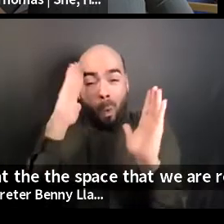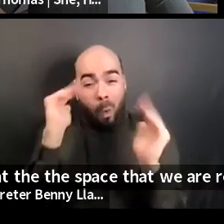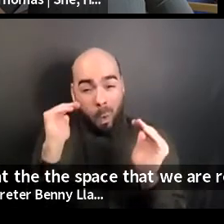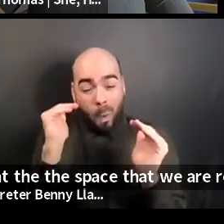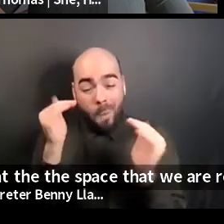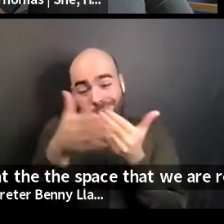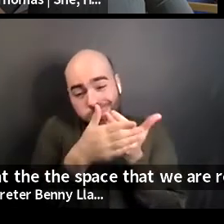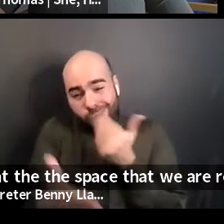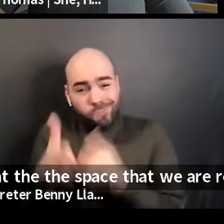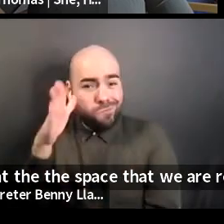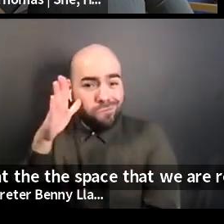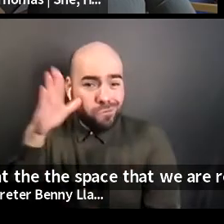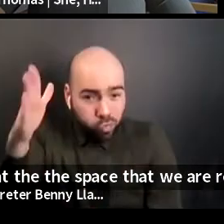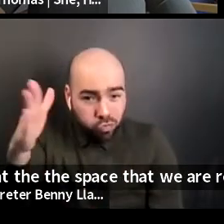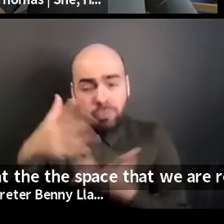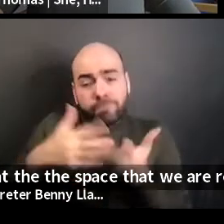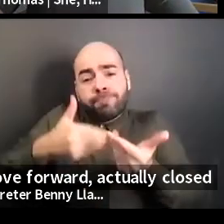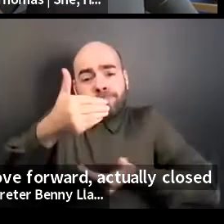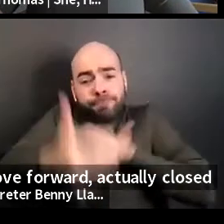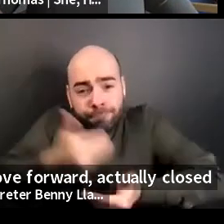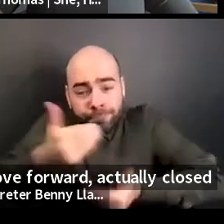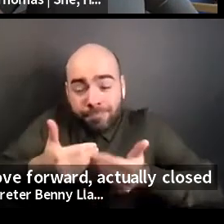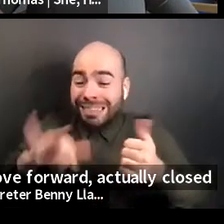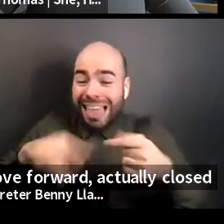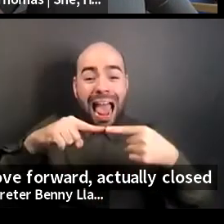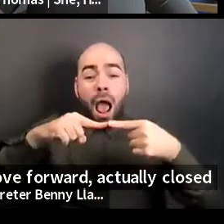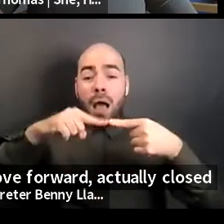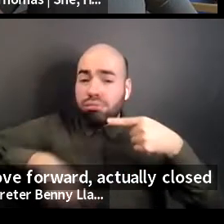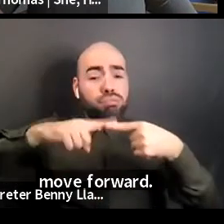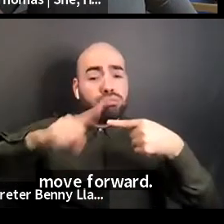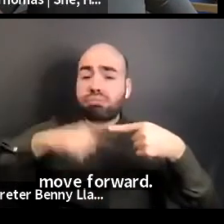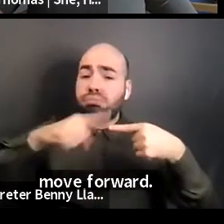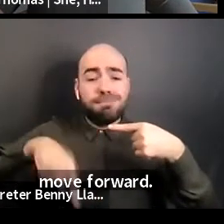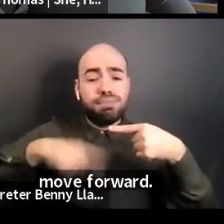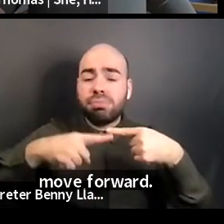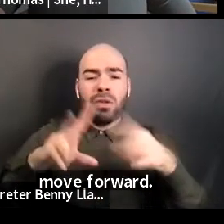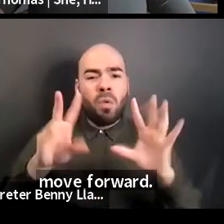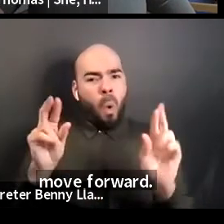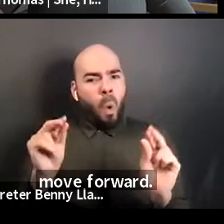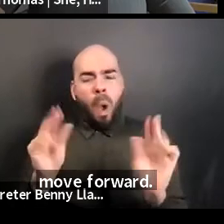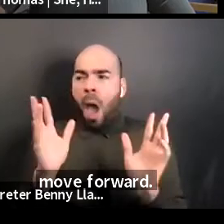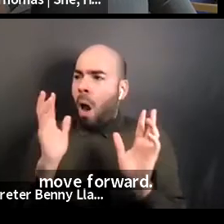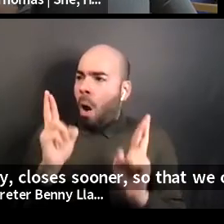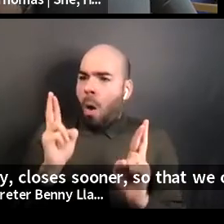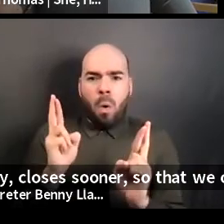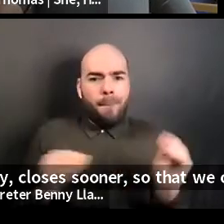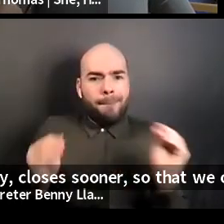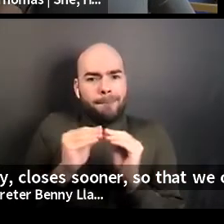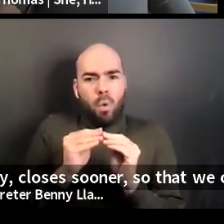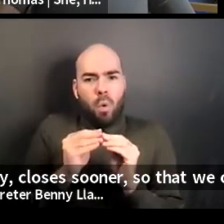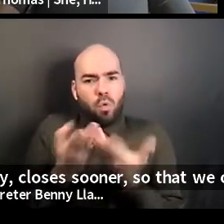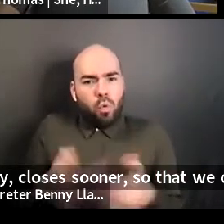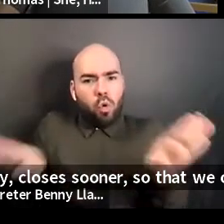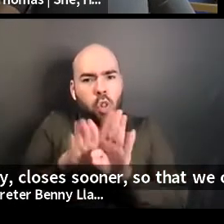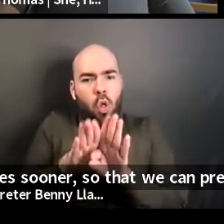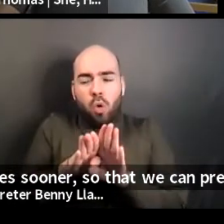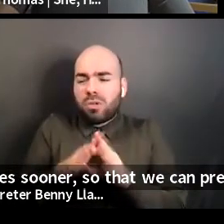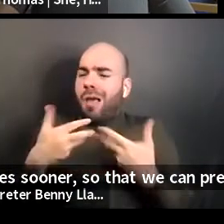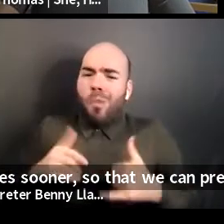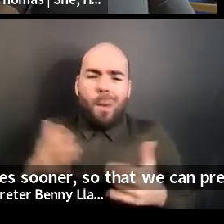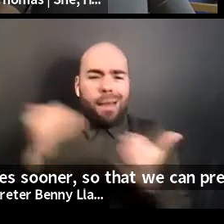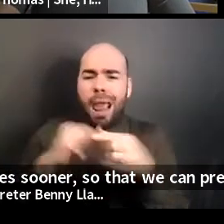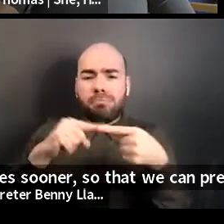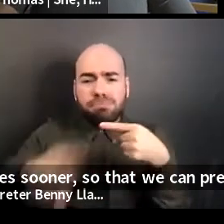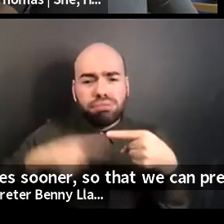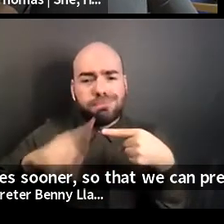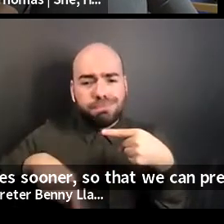forward actually closes sooner so that we can prevent that oncoming journey. Because I think the other